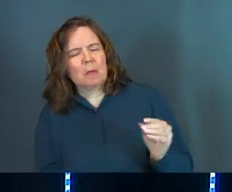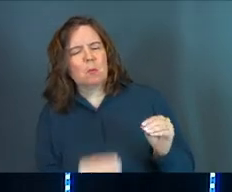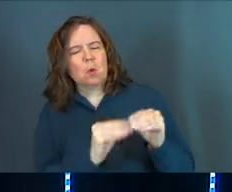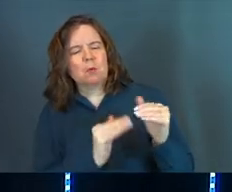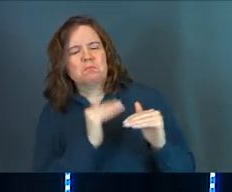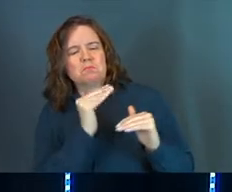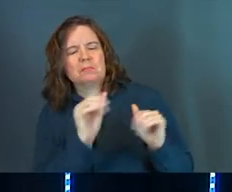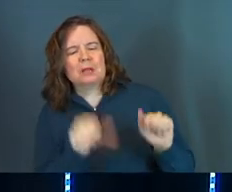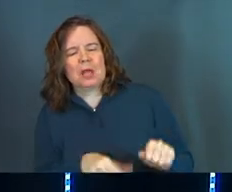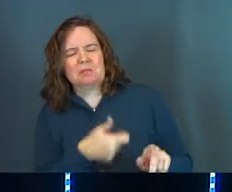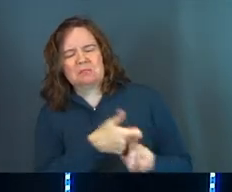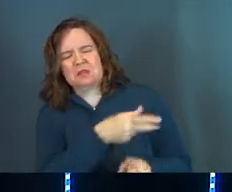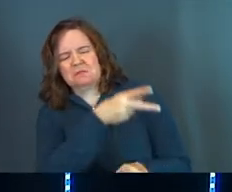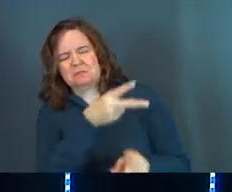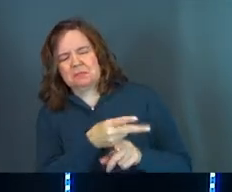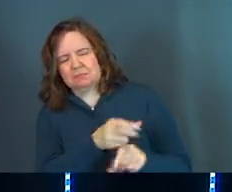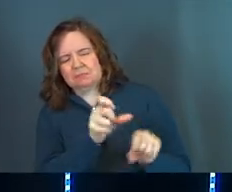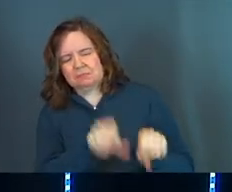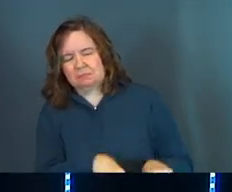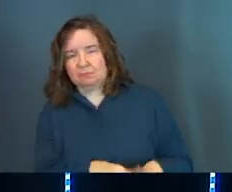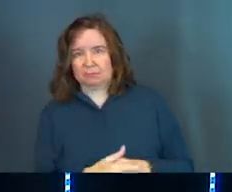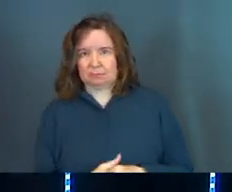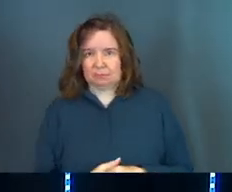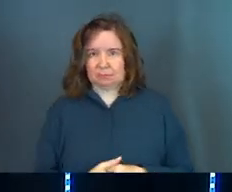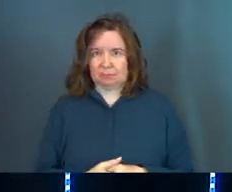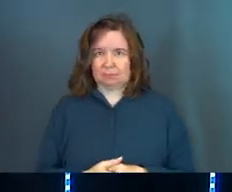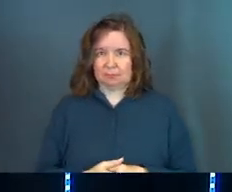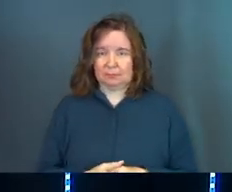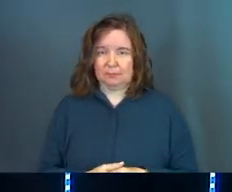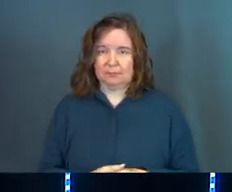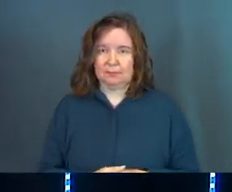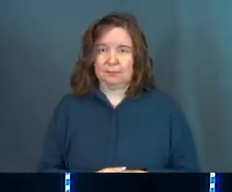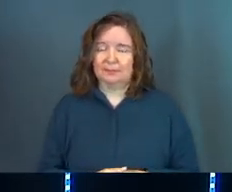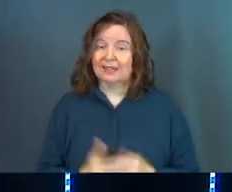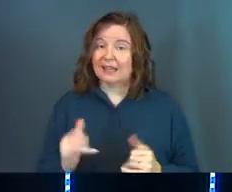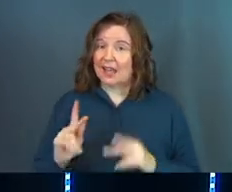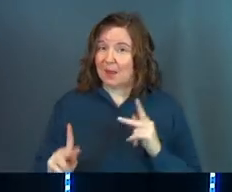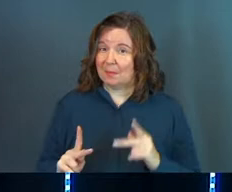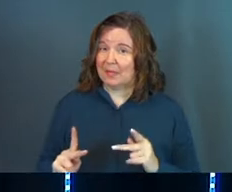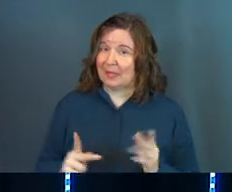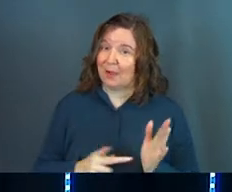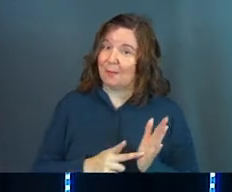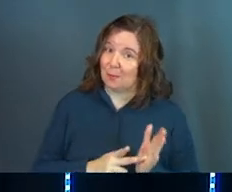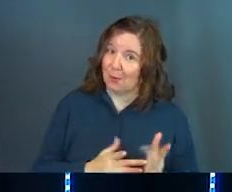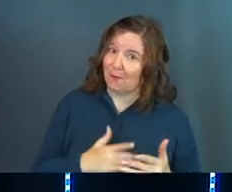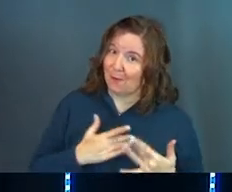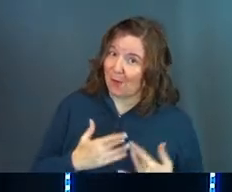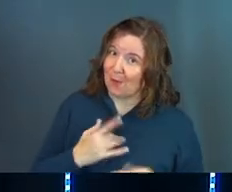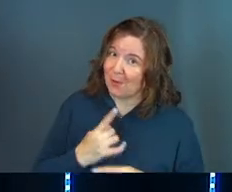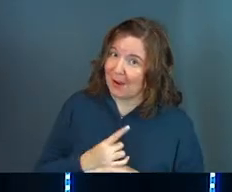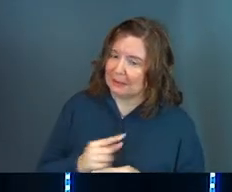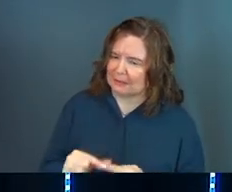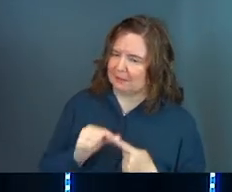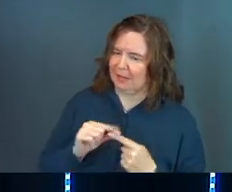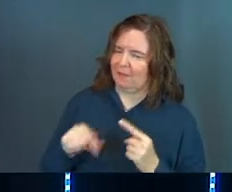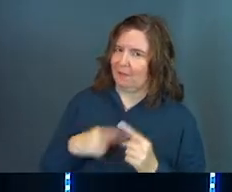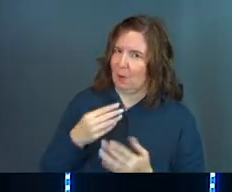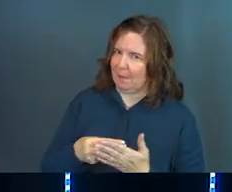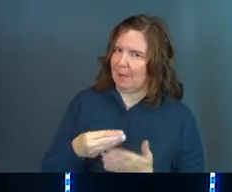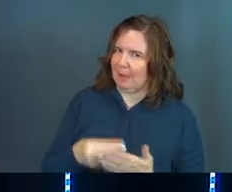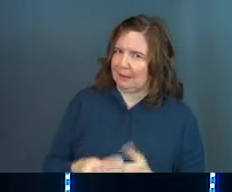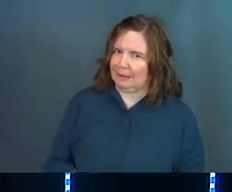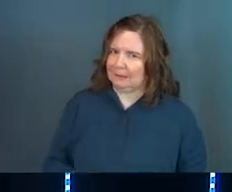extra, and you get to keep the extra. Now, people are pure of heart, amen? Especially when it comes to